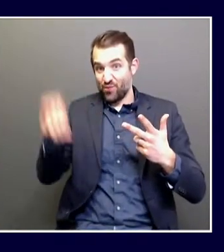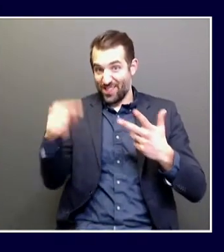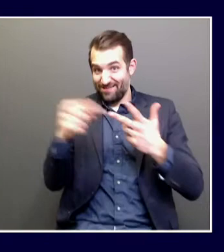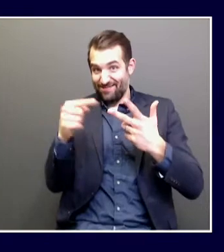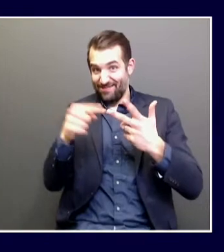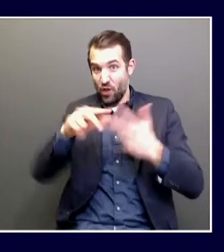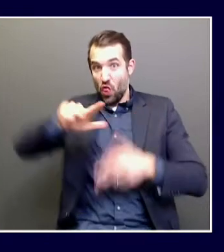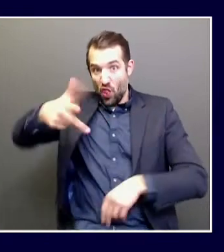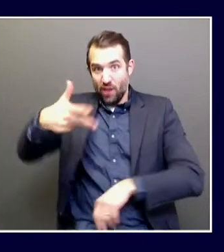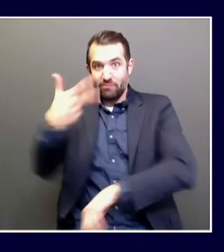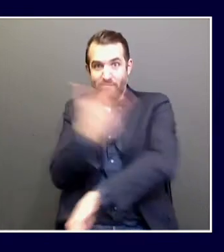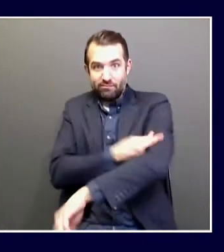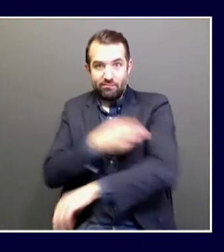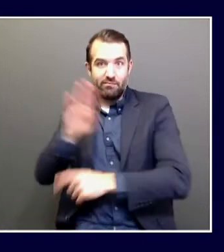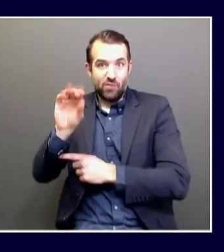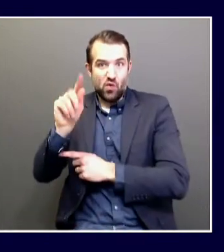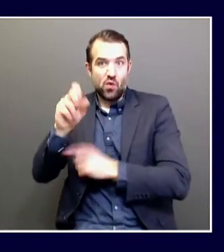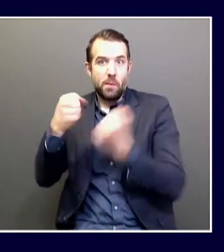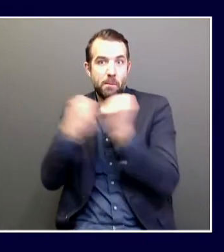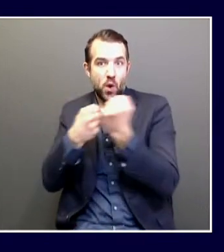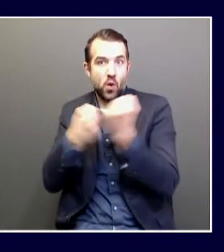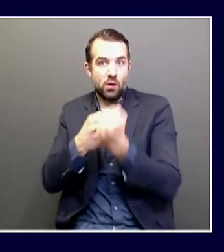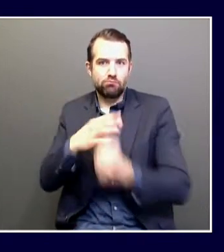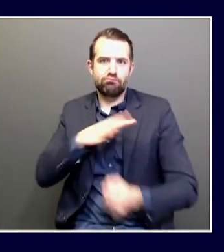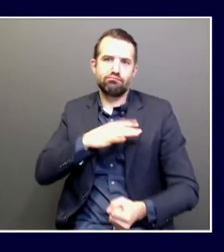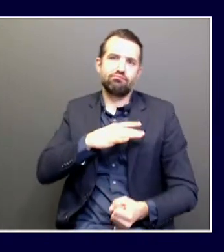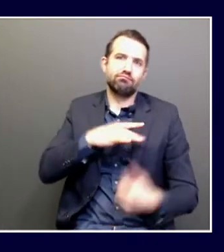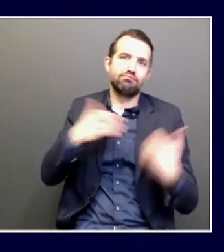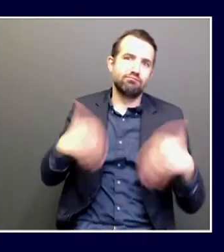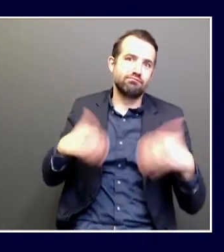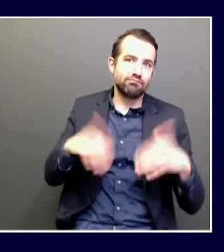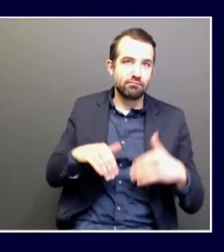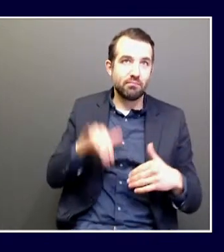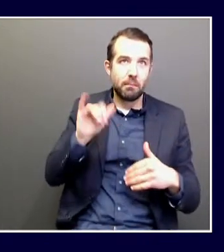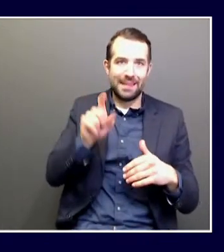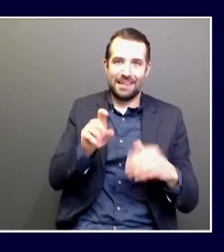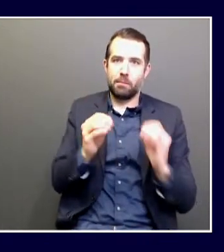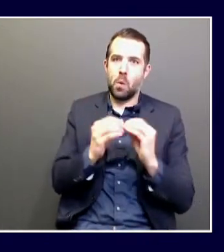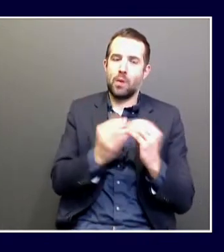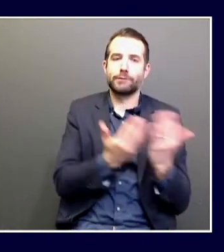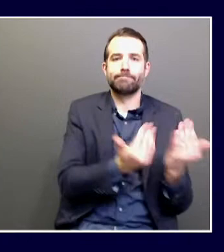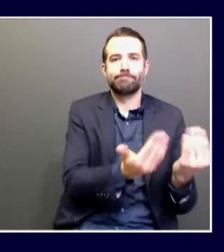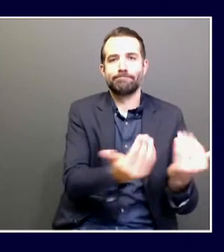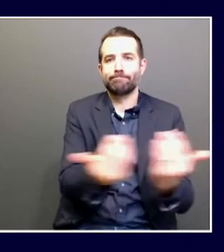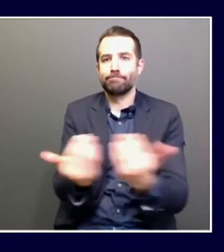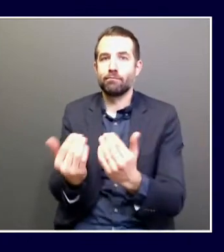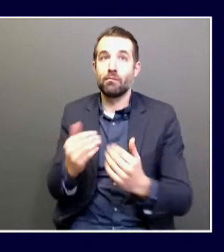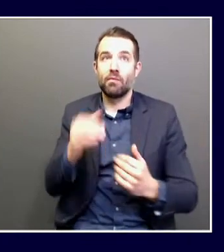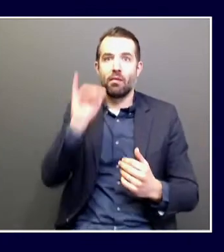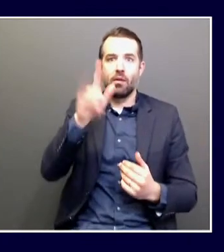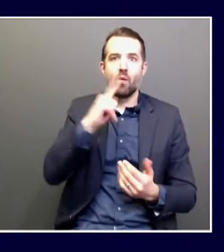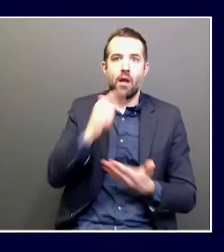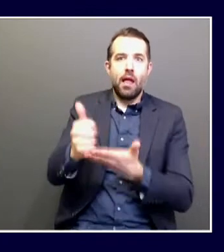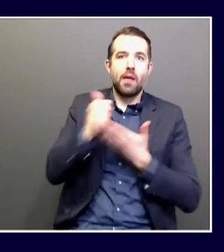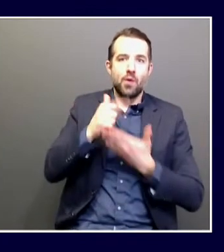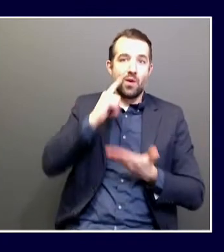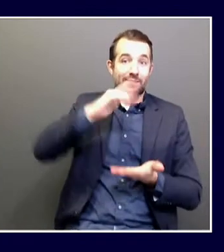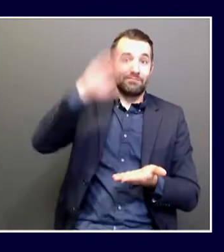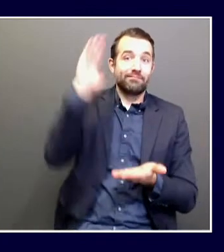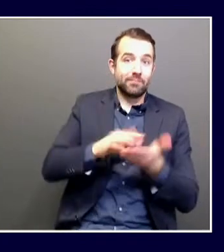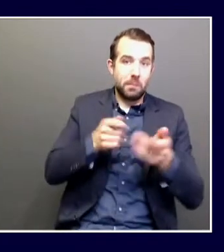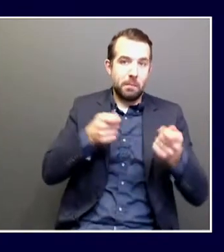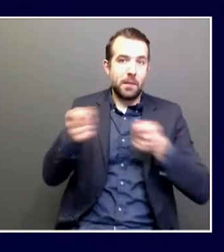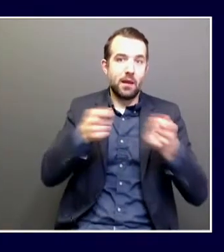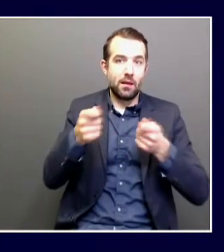numbers put us in good stead. More Omicron spreading across the state.